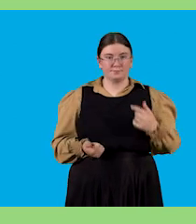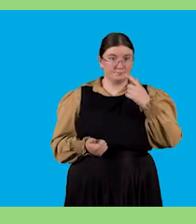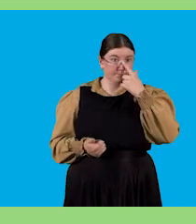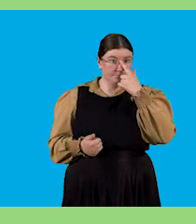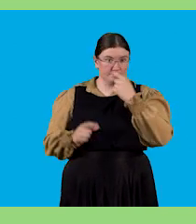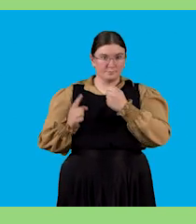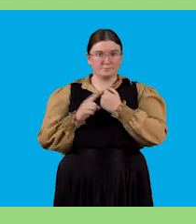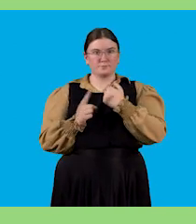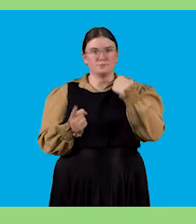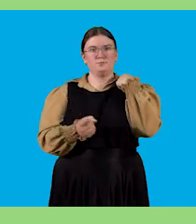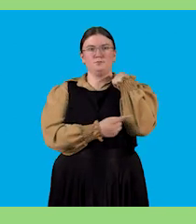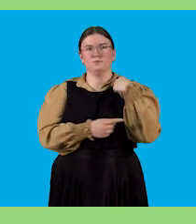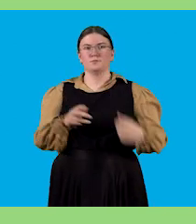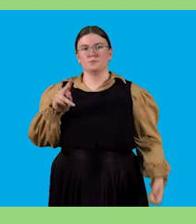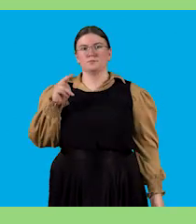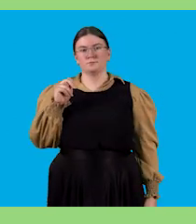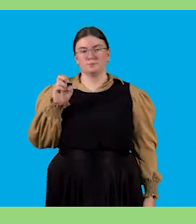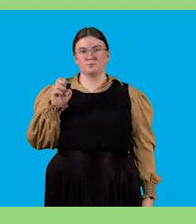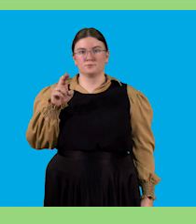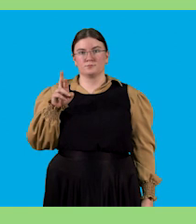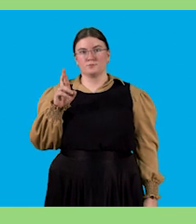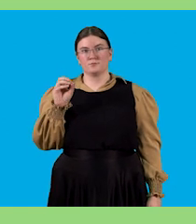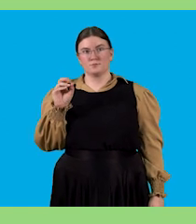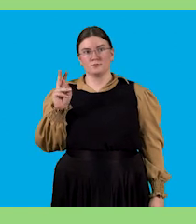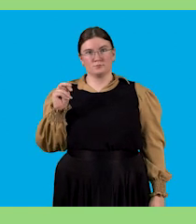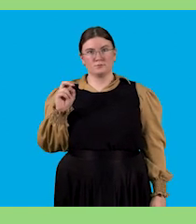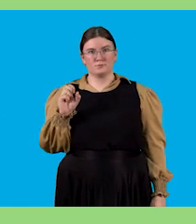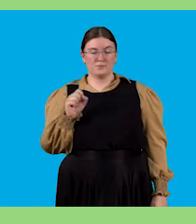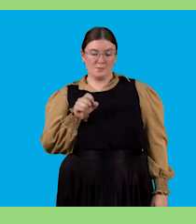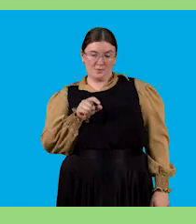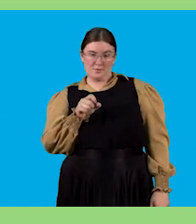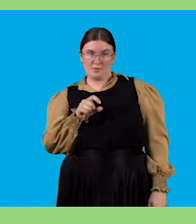And lastly, we have our neurons.